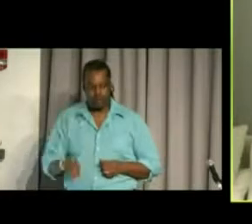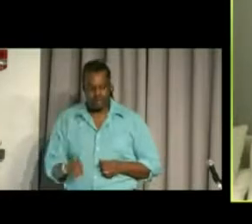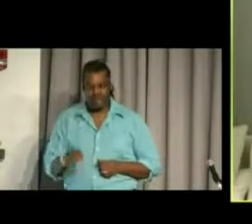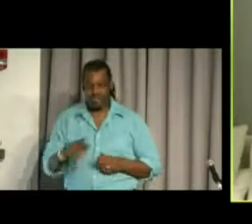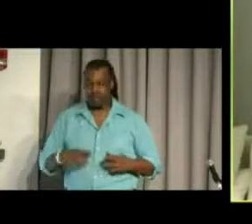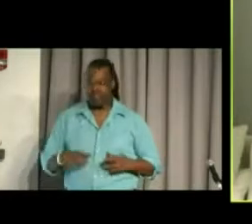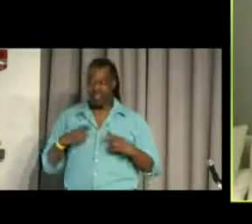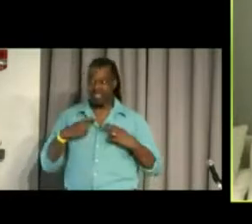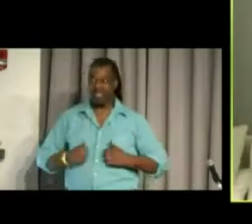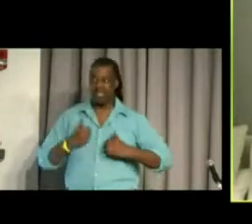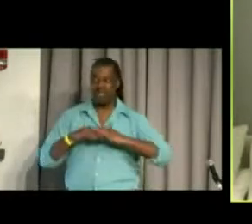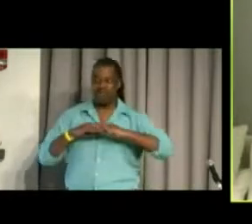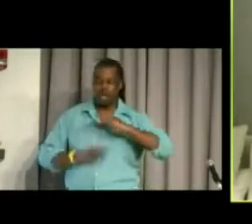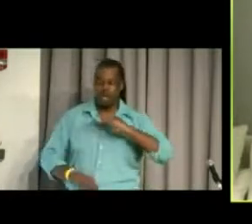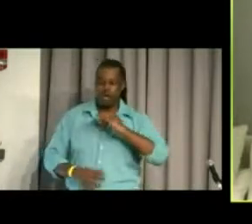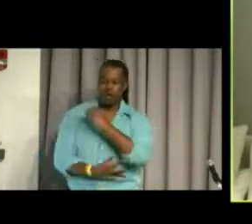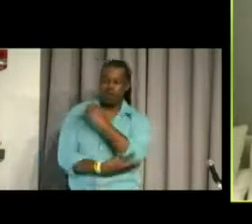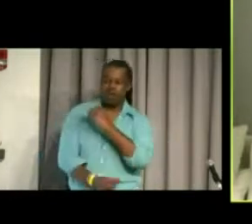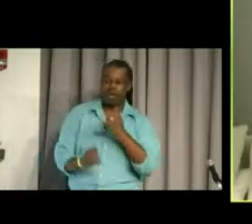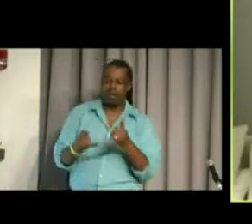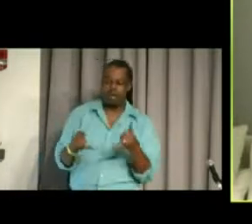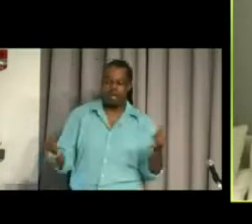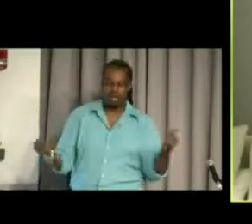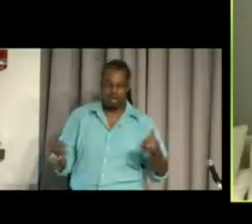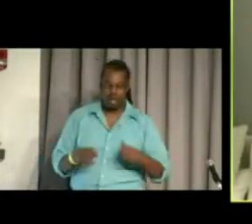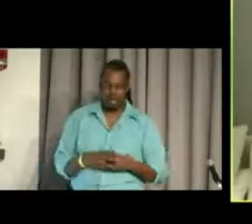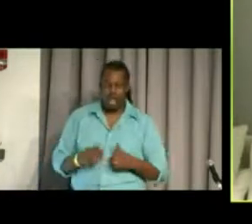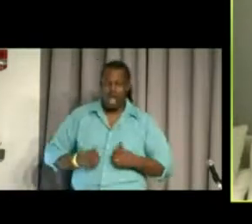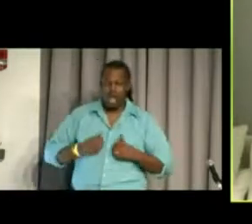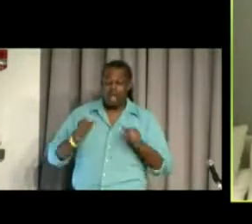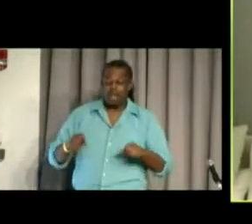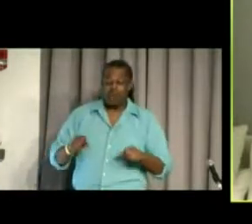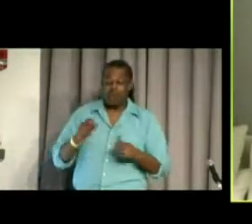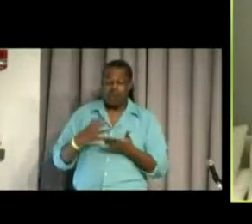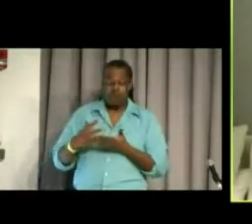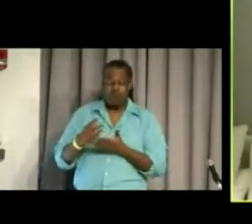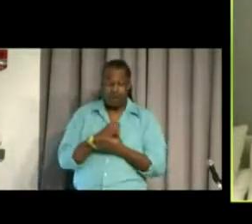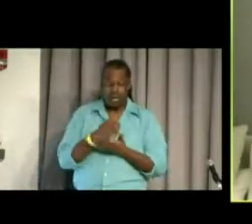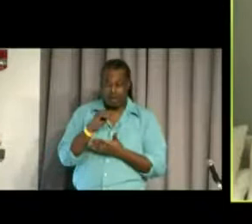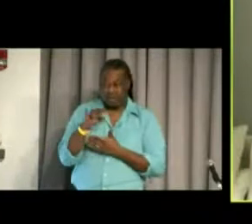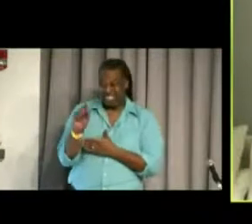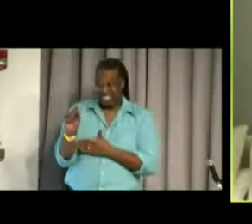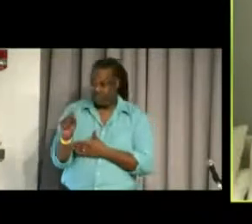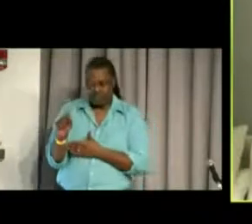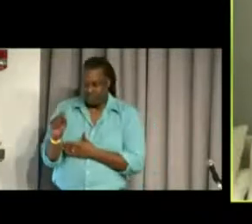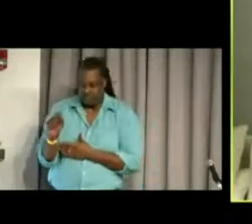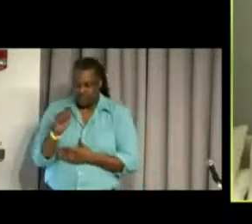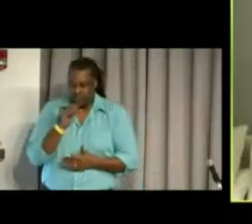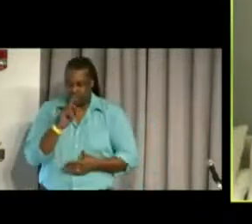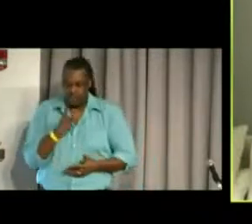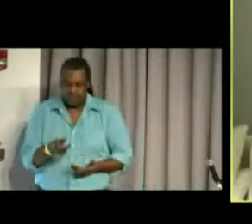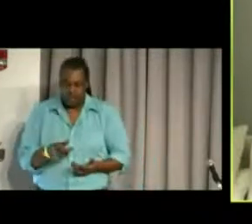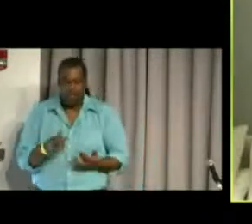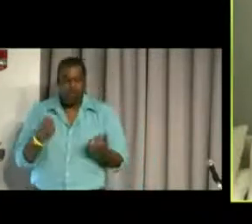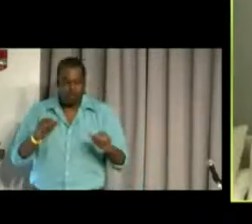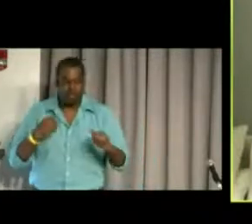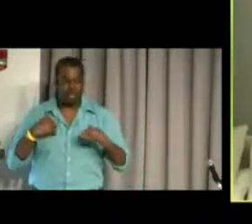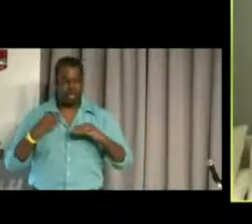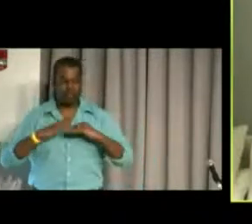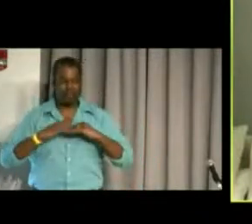the poverty line. A livable wage in Mississippi does not exist. We still have a minimum wage